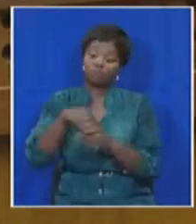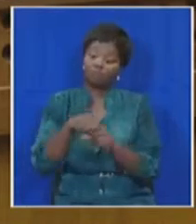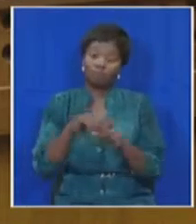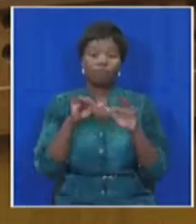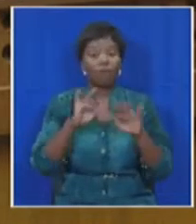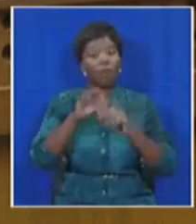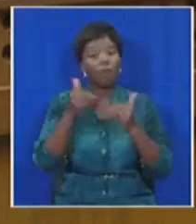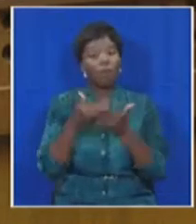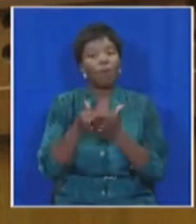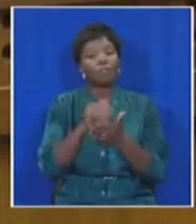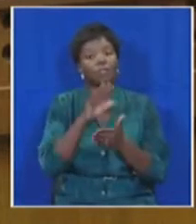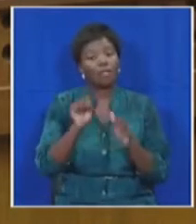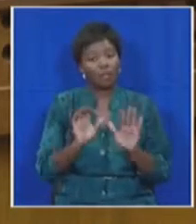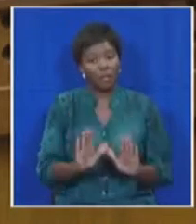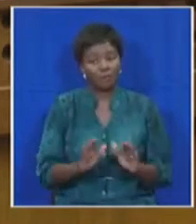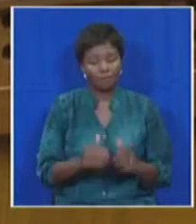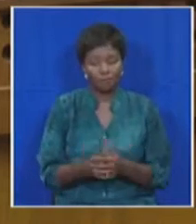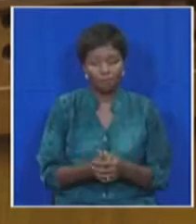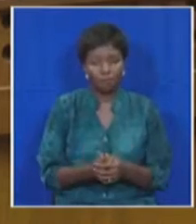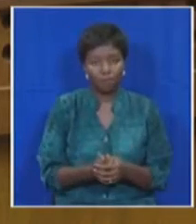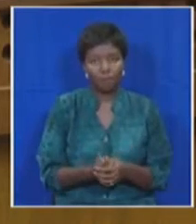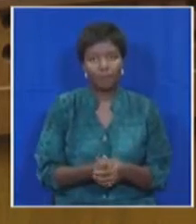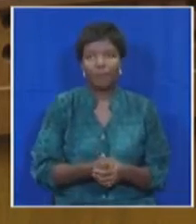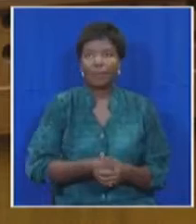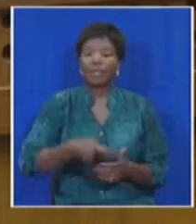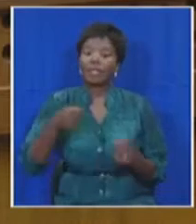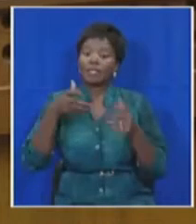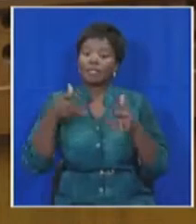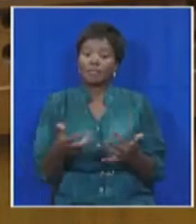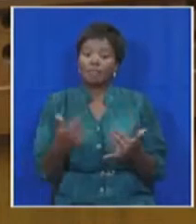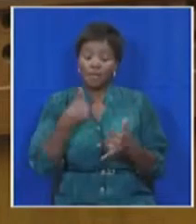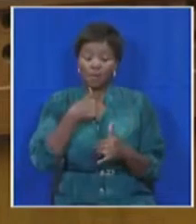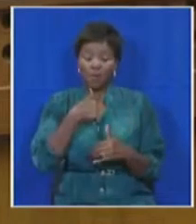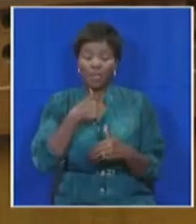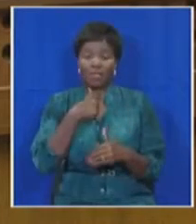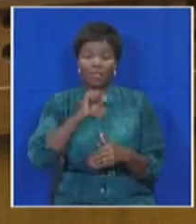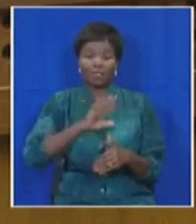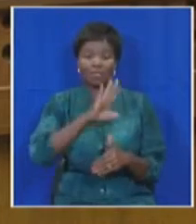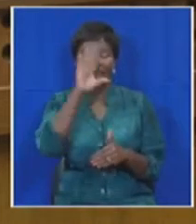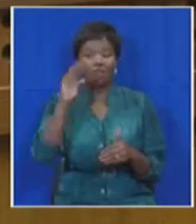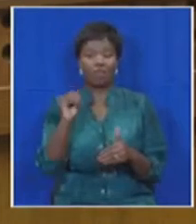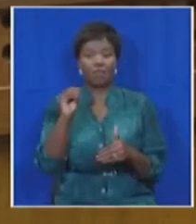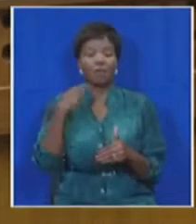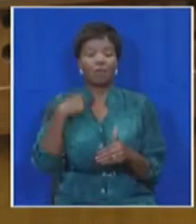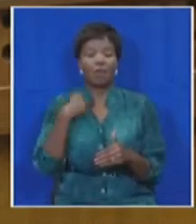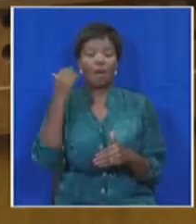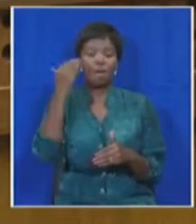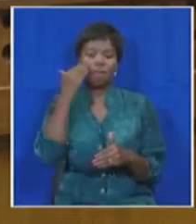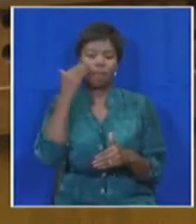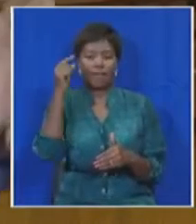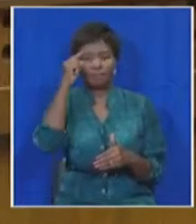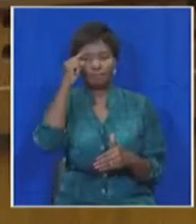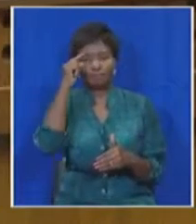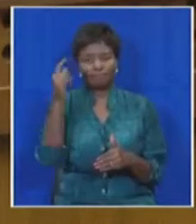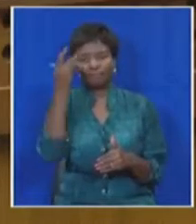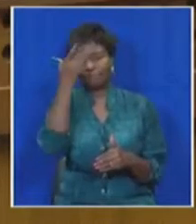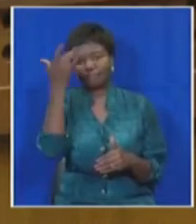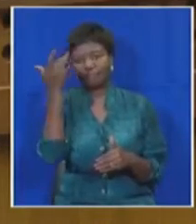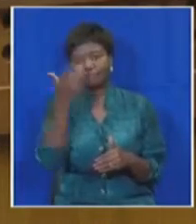Speaker, ours is a dream of a South Africa in which black, white, colored, and Indian